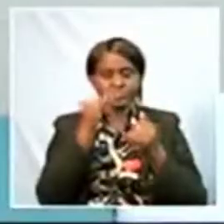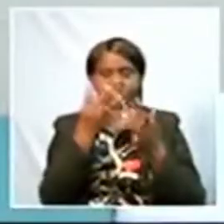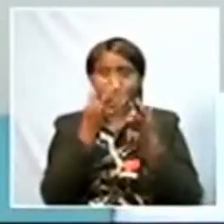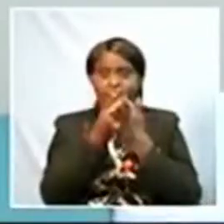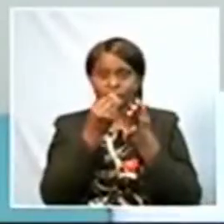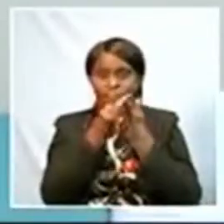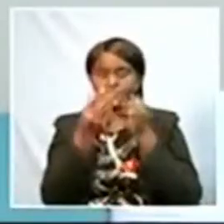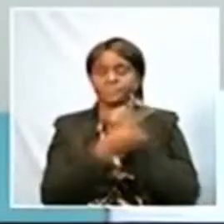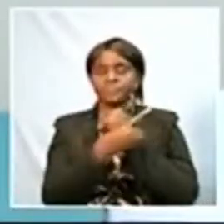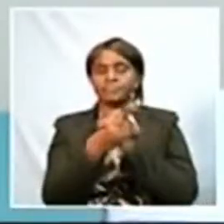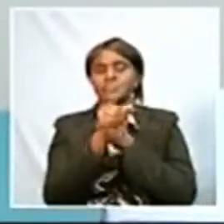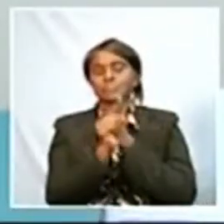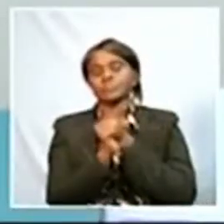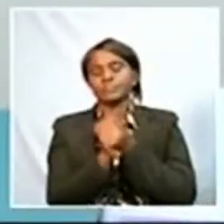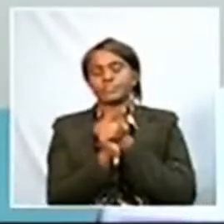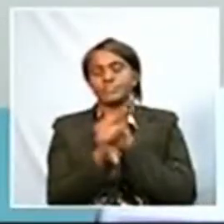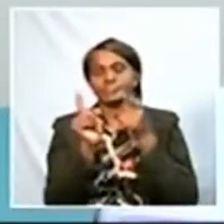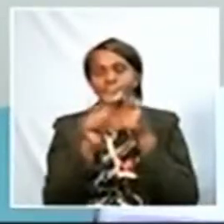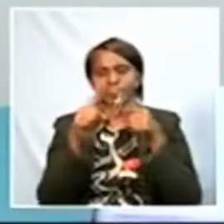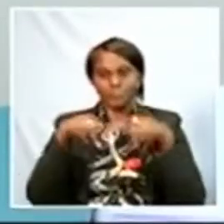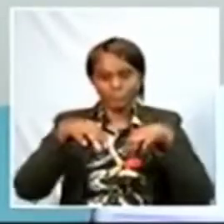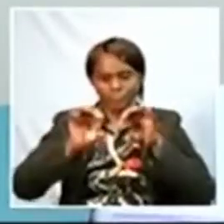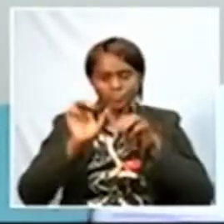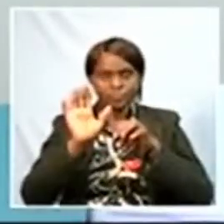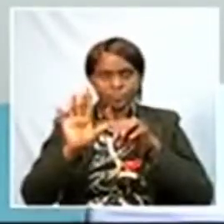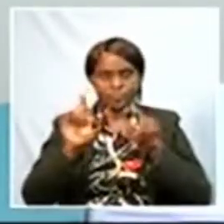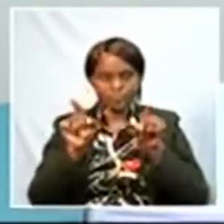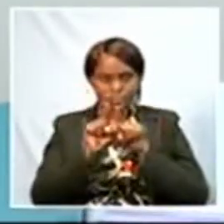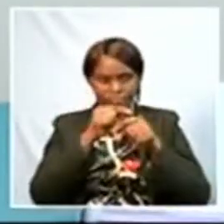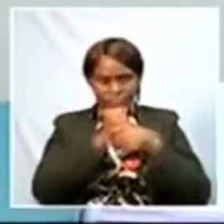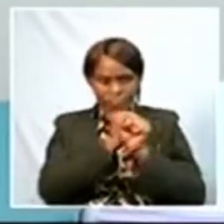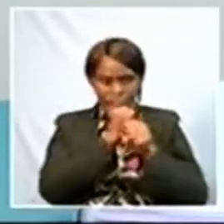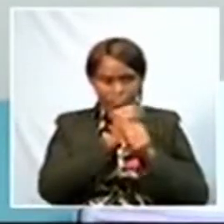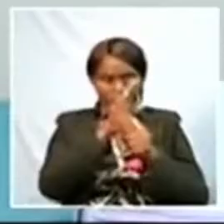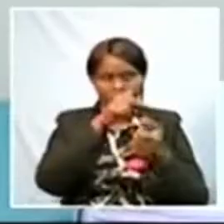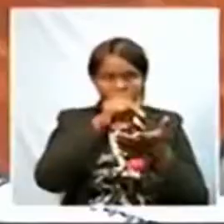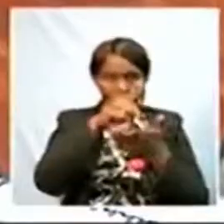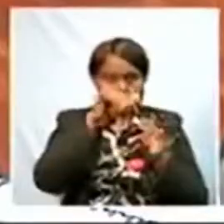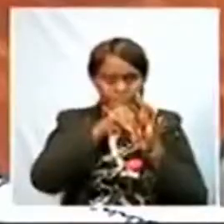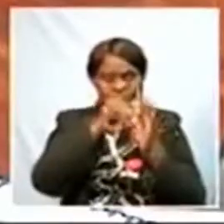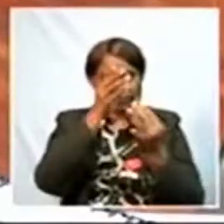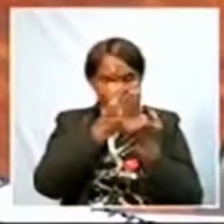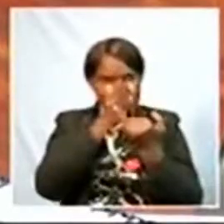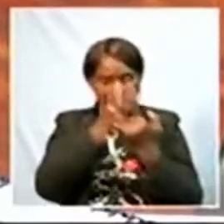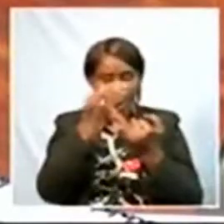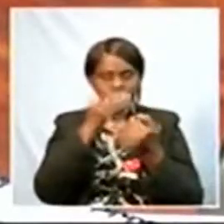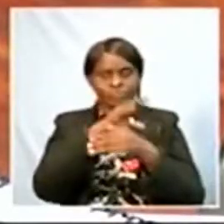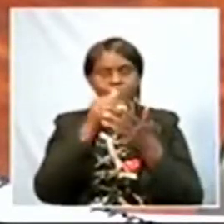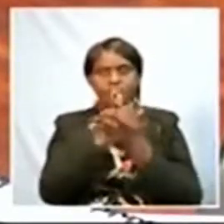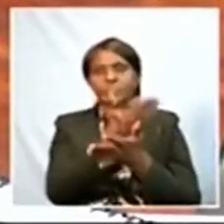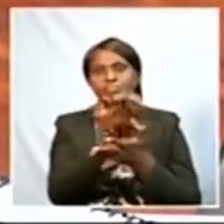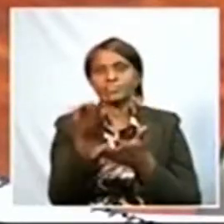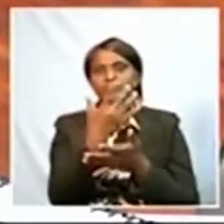department to go ahead and make the payment in the midst of all those things.